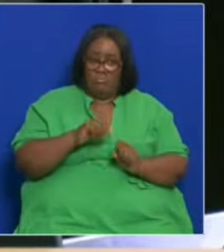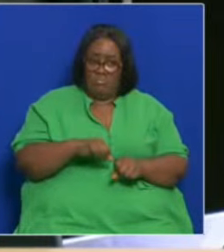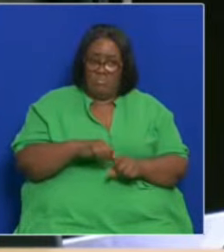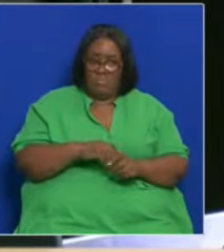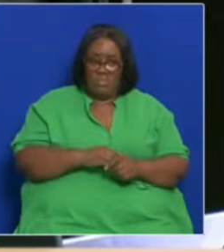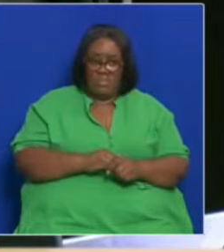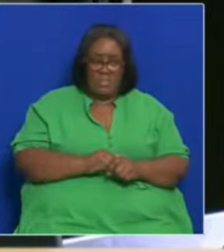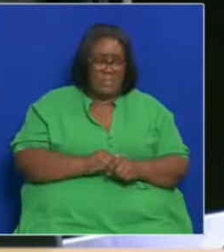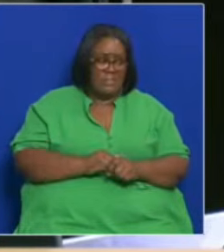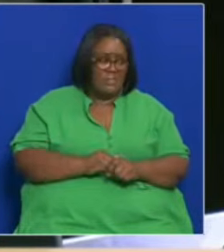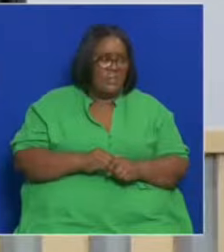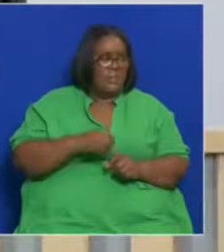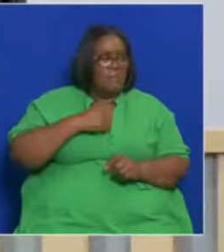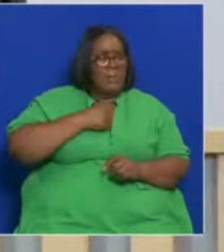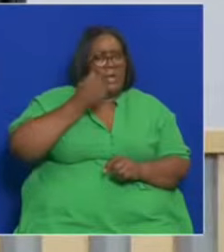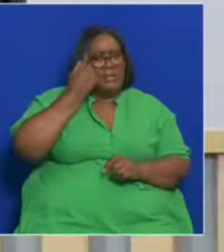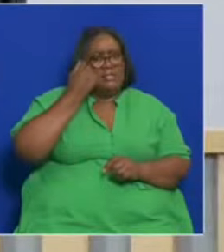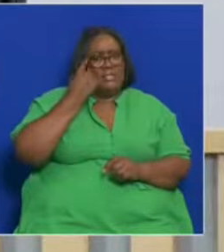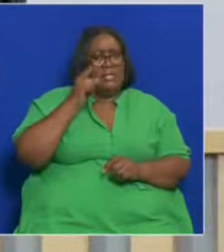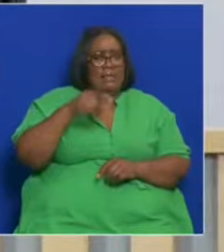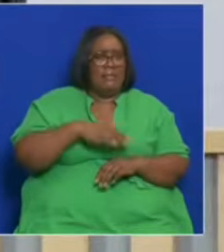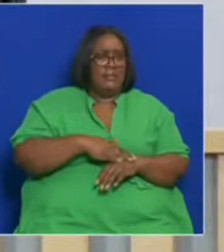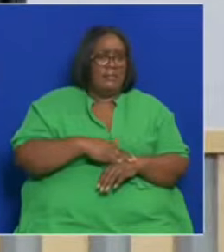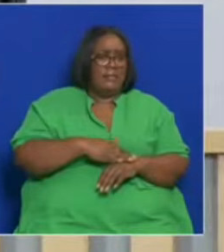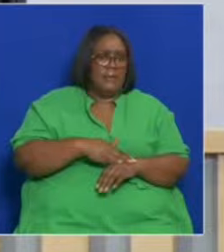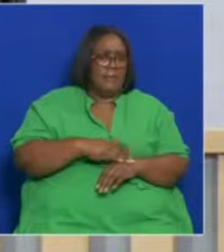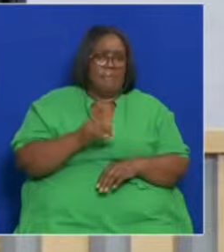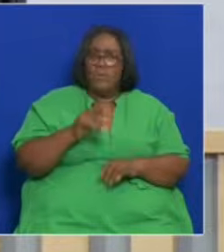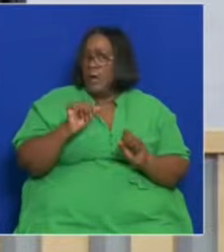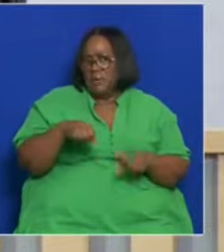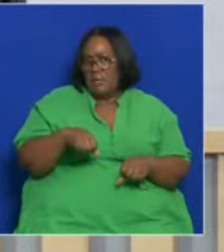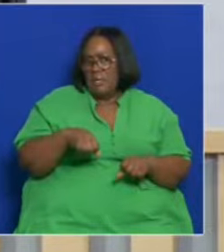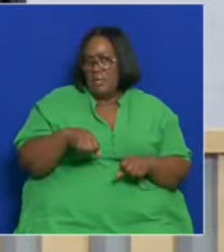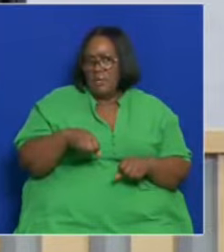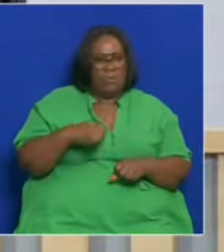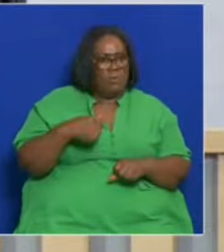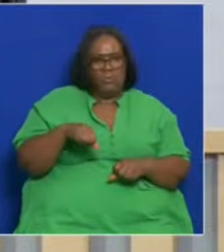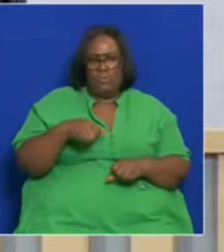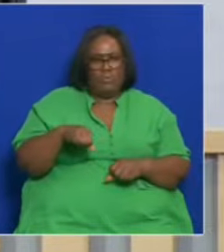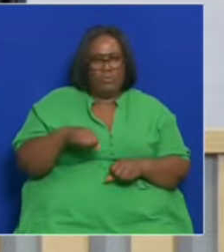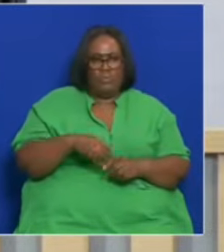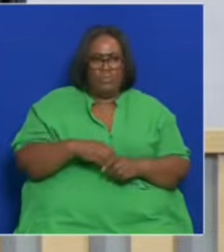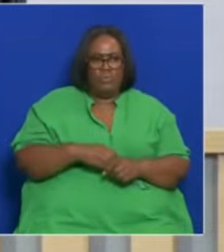at the time was that... Don't you agree? Don't you agree to the proposition I've just made?